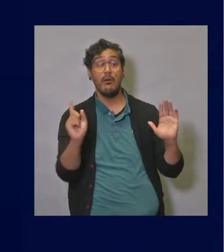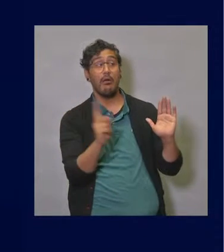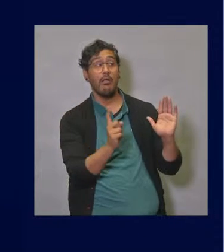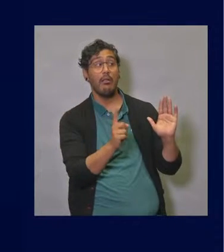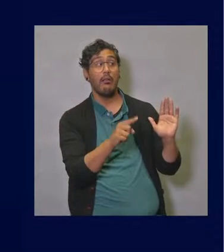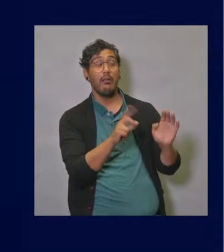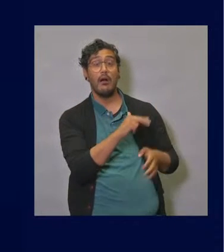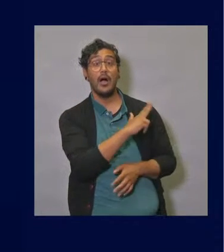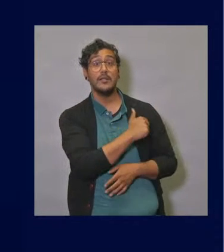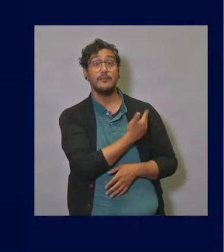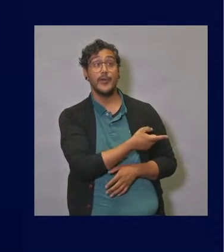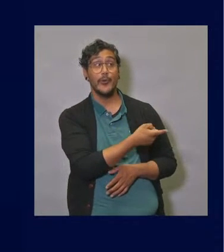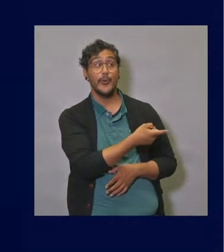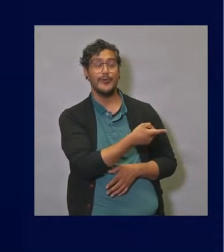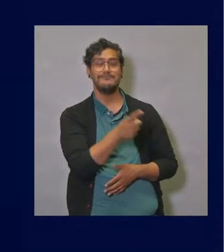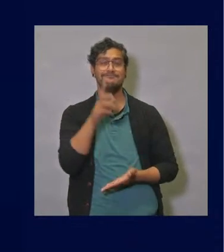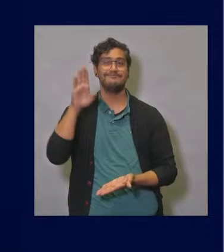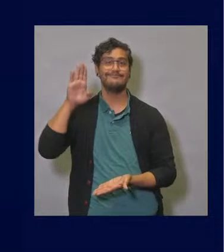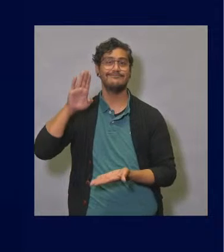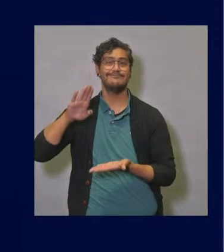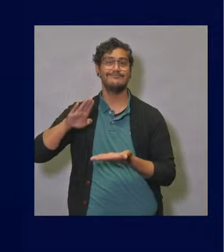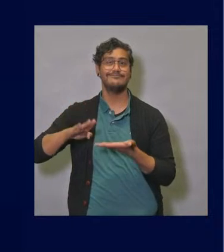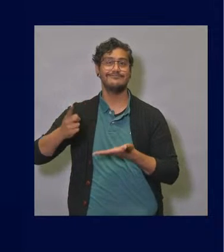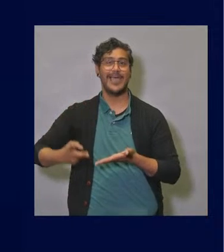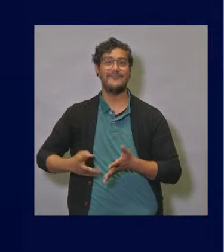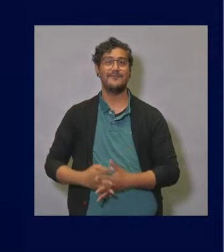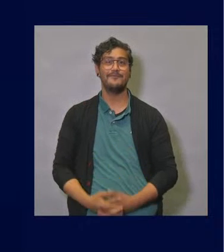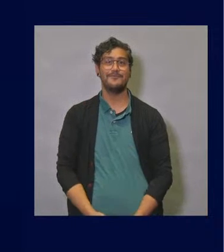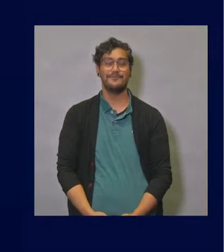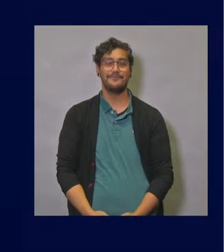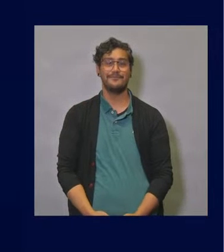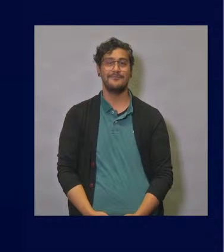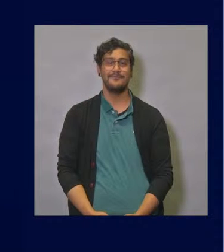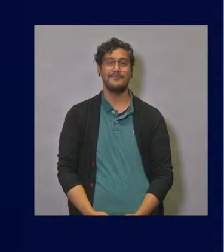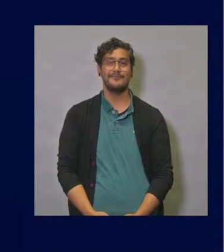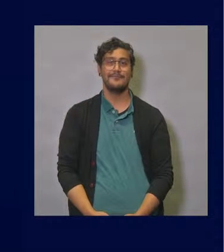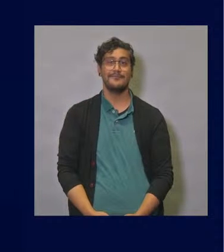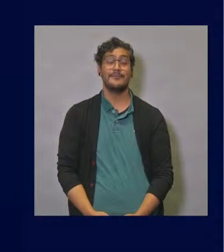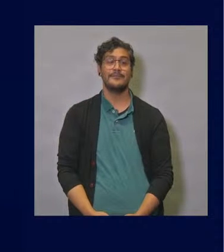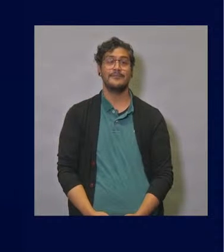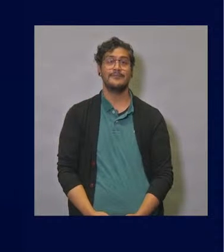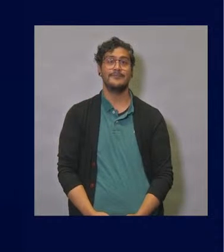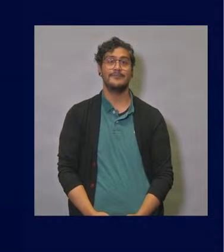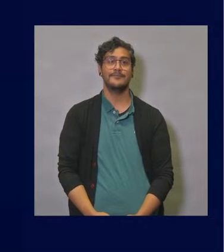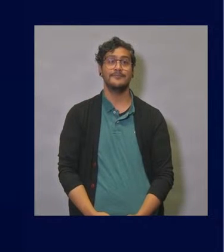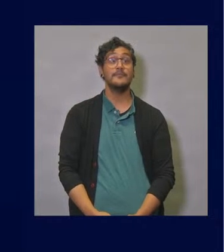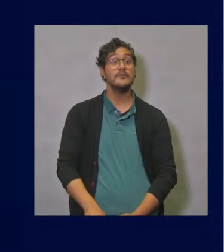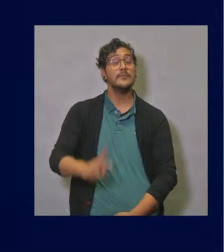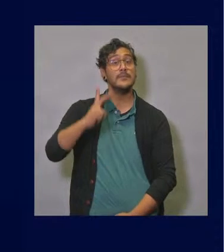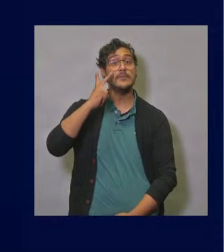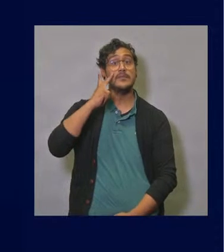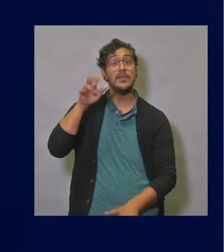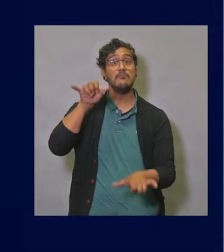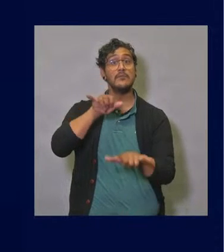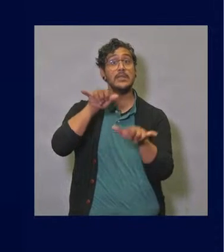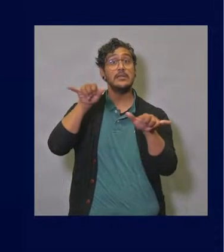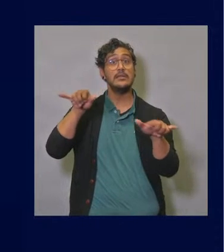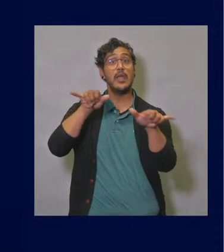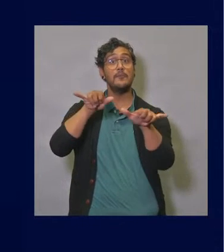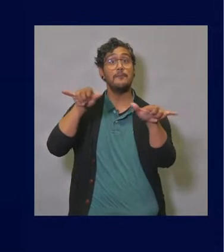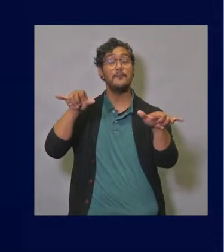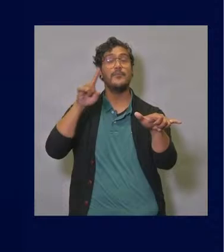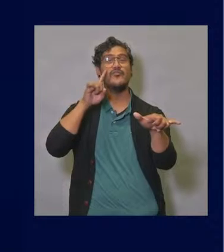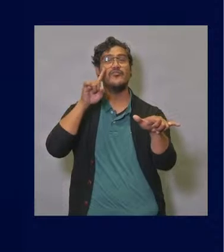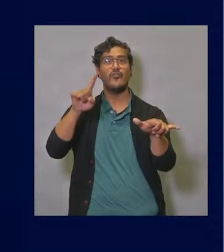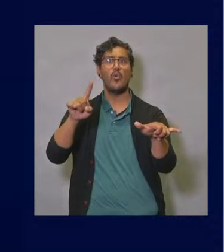seniors account for has been nearly cut in half. Next slide. We're seeing similar patterns in the severity of